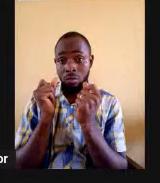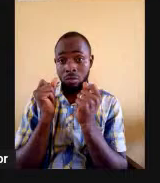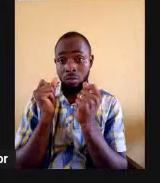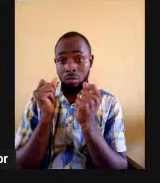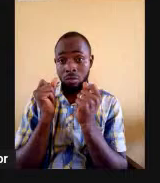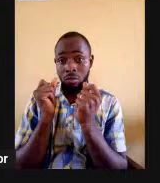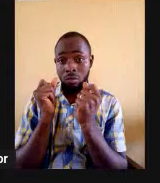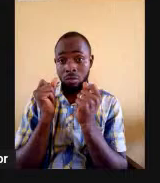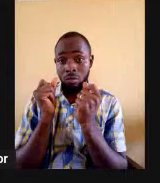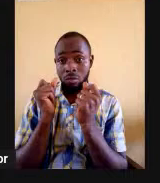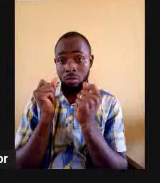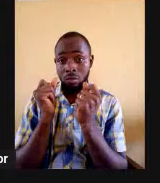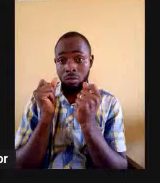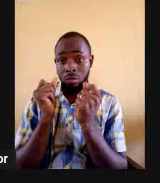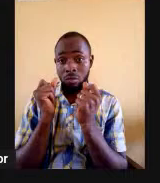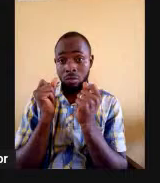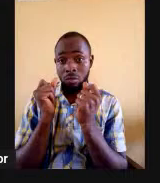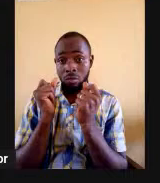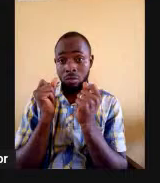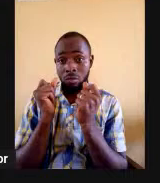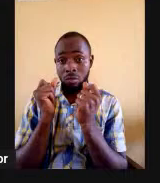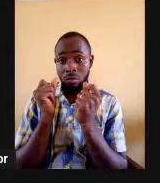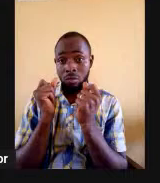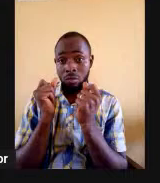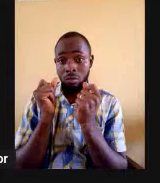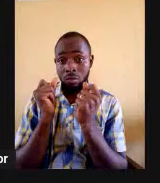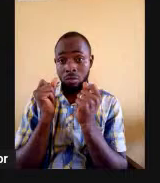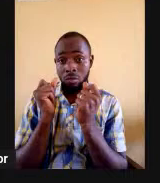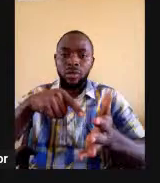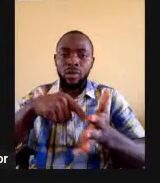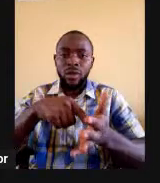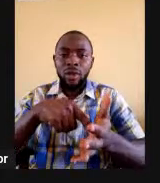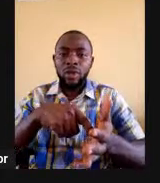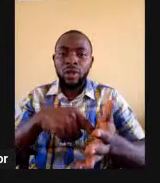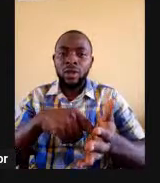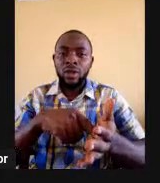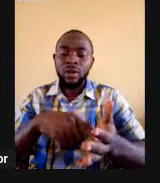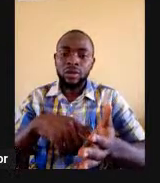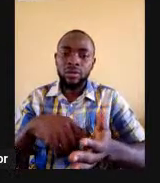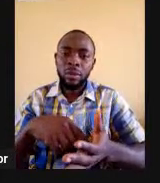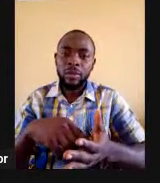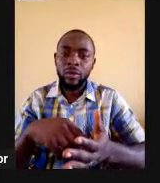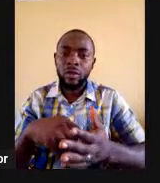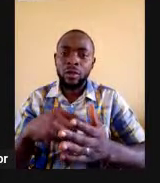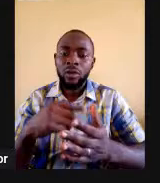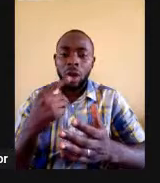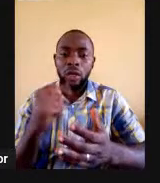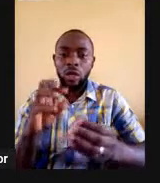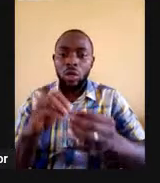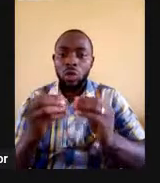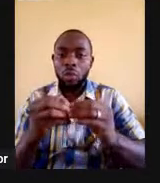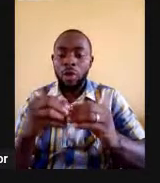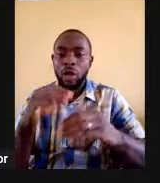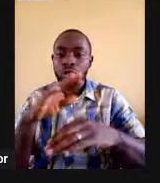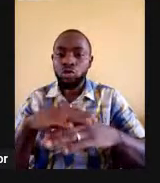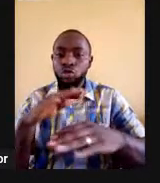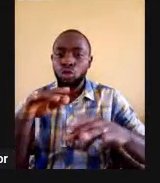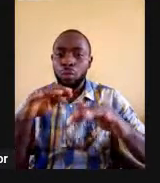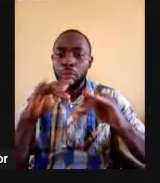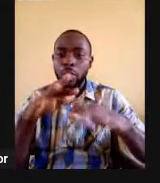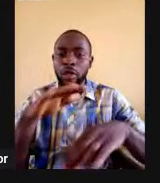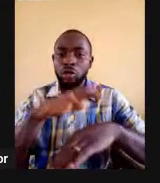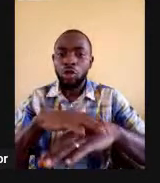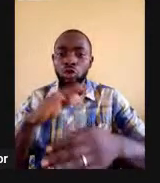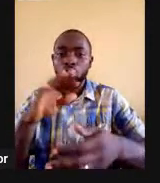like read in binary, probably your computer displays some numbers on its screen and you want to interpret English